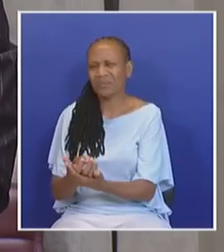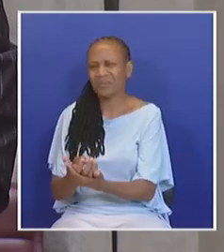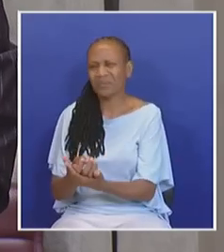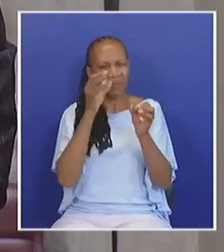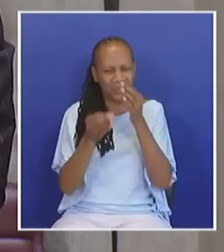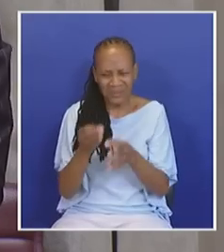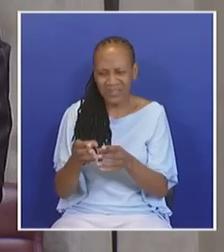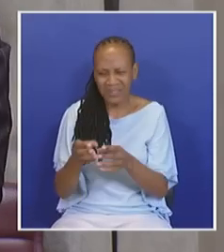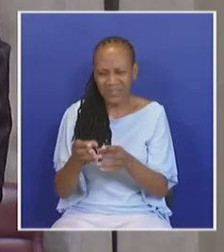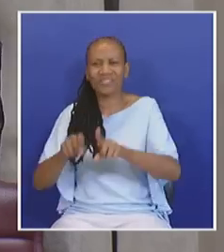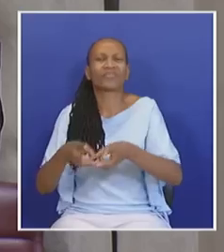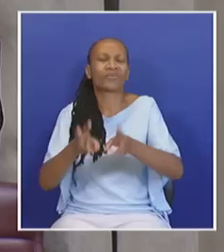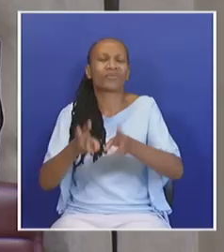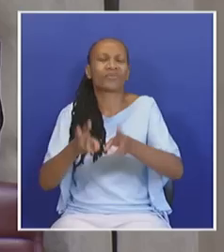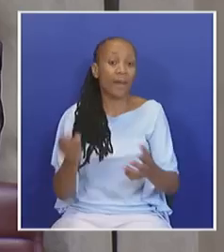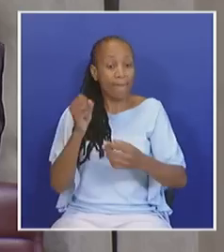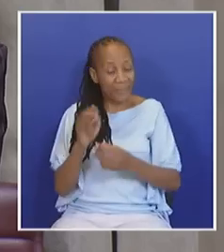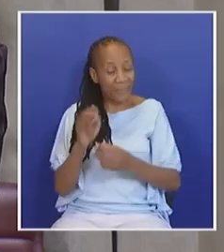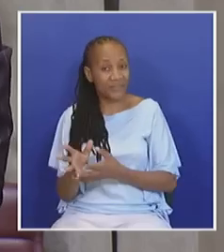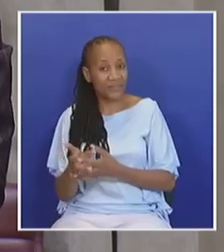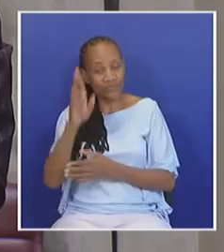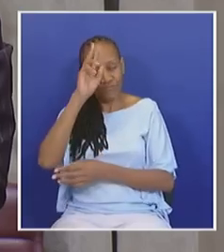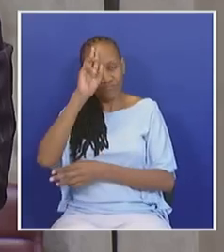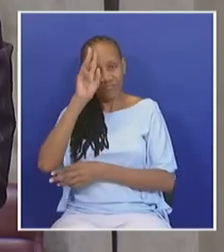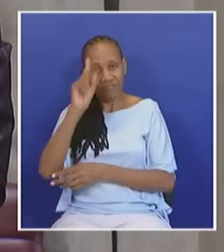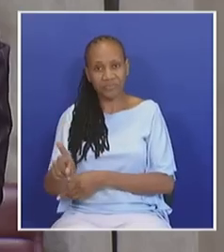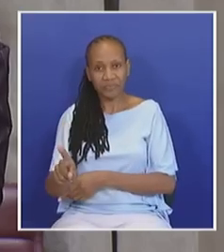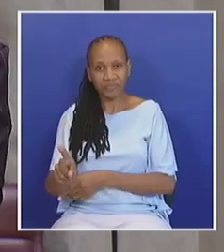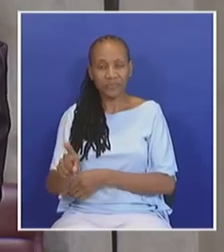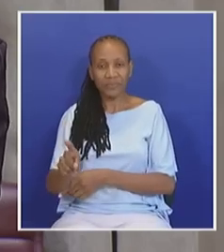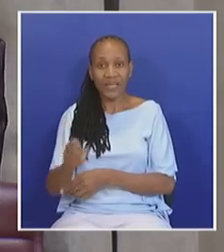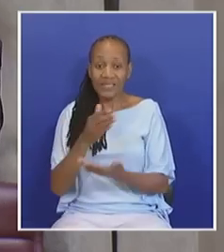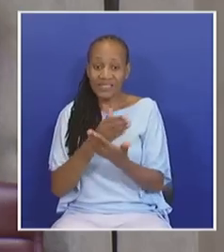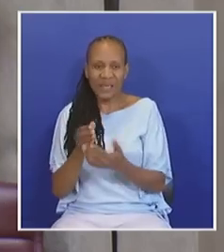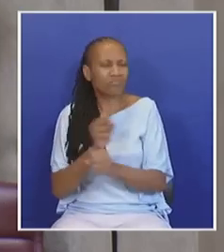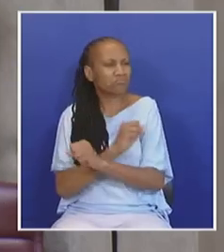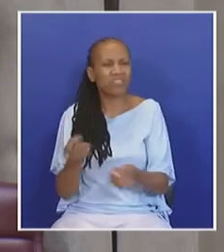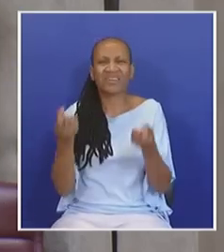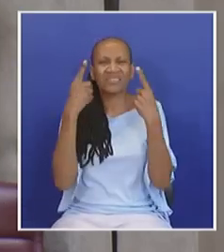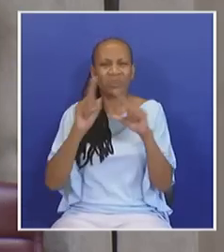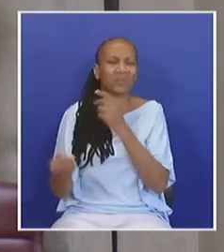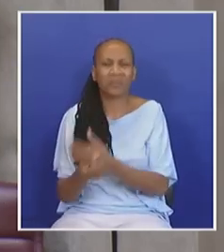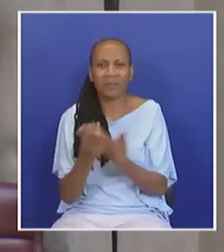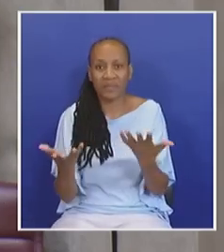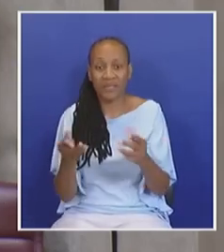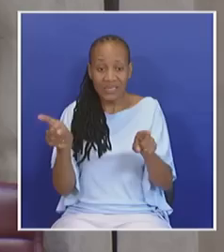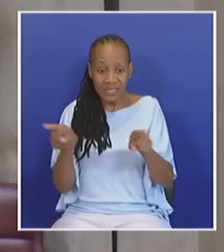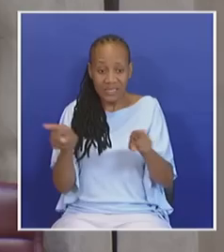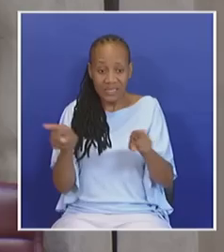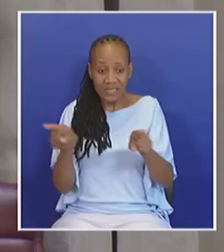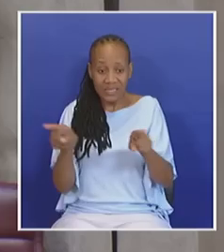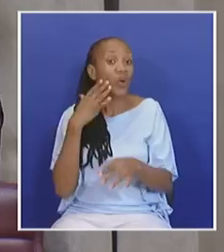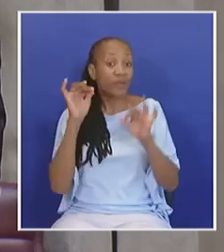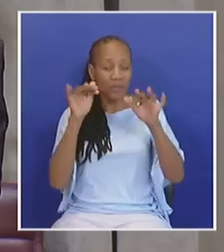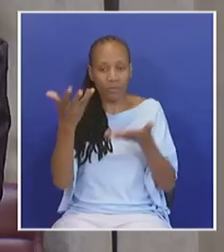Africans not only are not, but also do not even understand or appreciate, judging by the nature of the conversations and debates